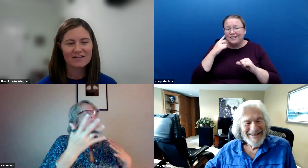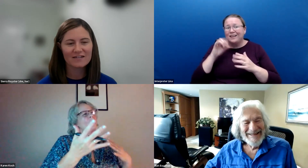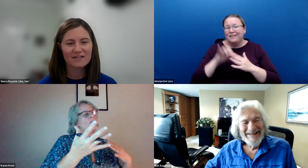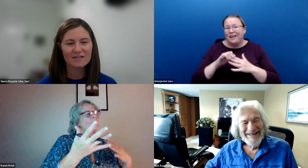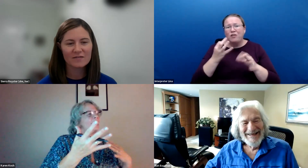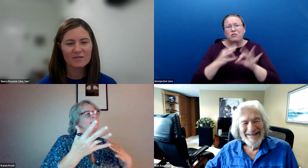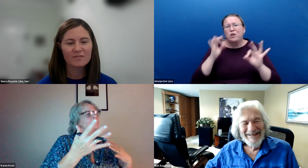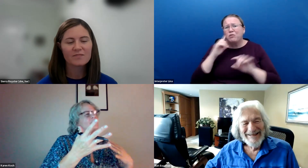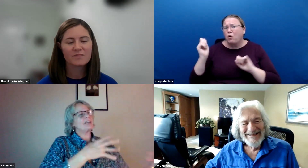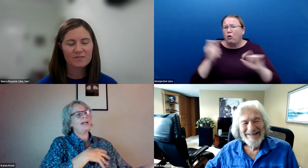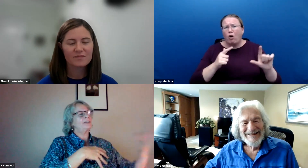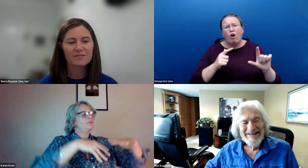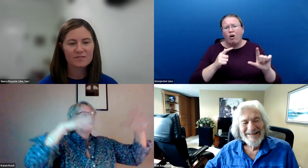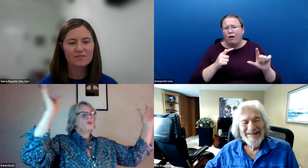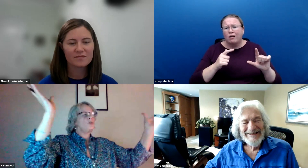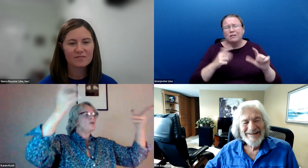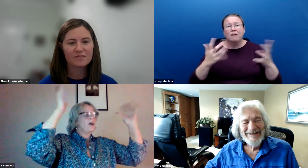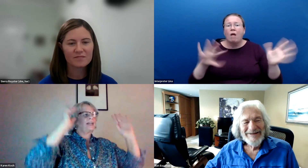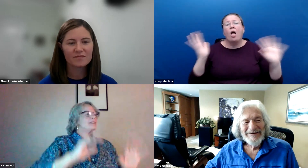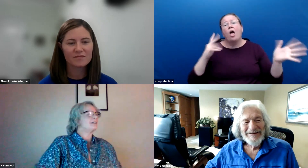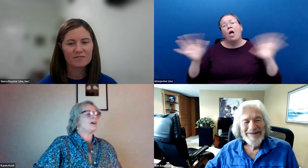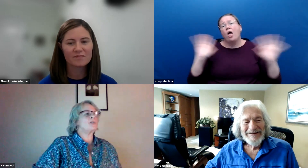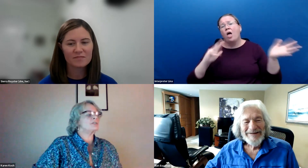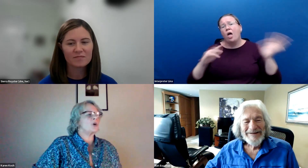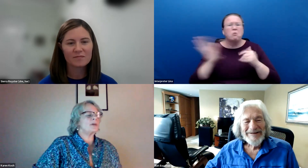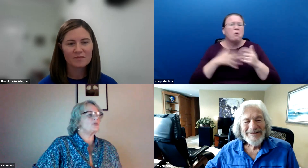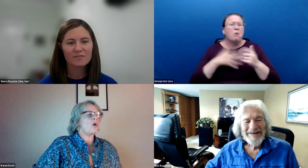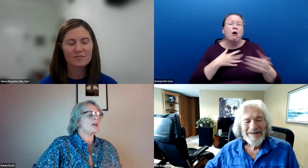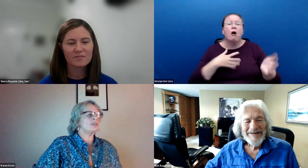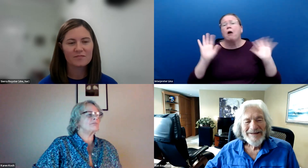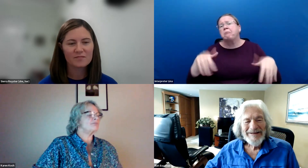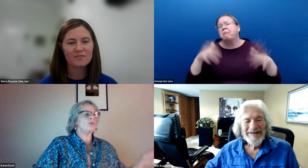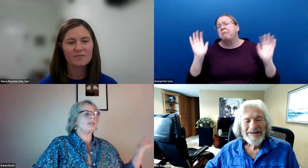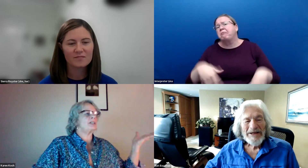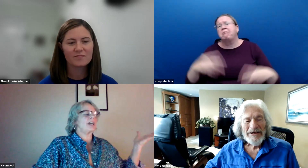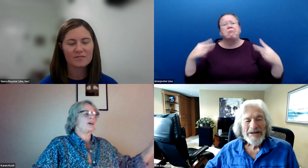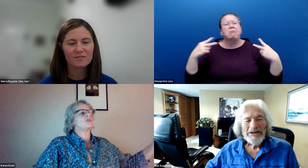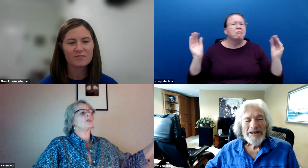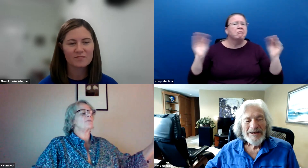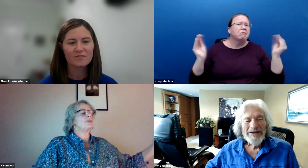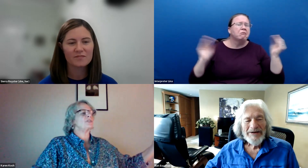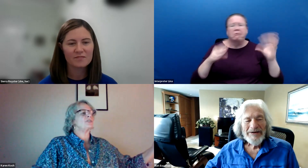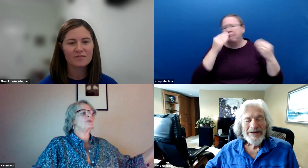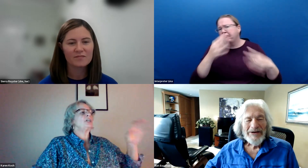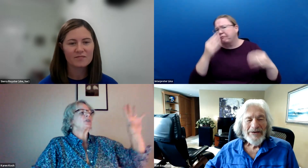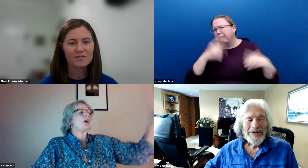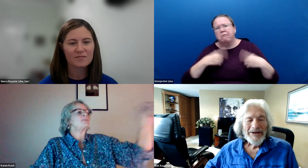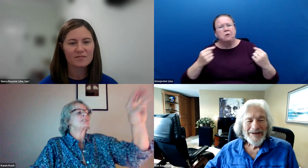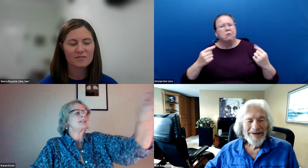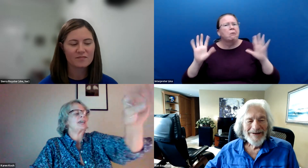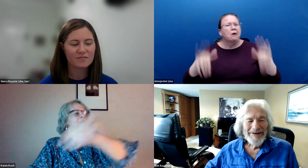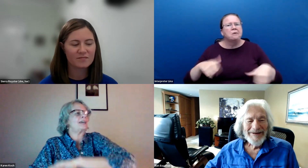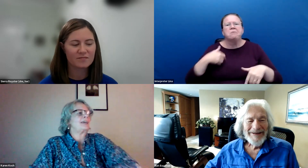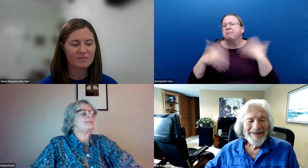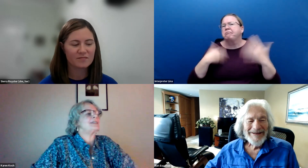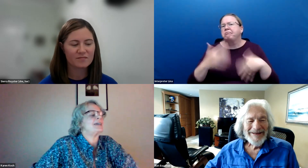a free-for-all just kind of woohoo, anything goes. Nobody's watching. Nobody cares what I'm going to do. So I'm